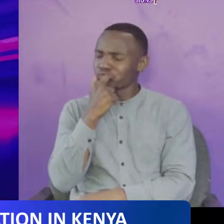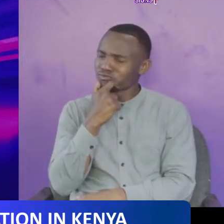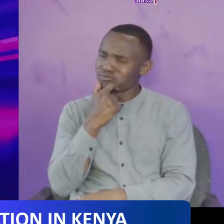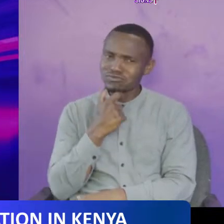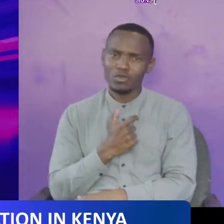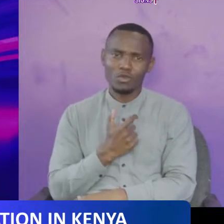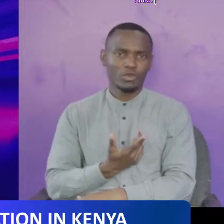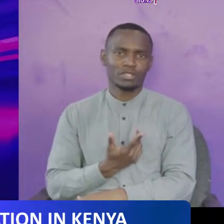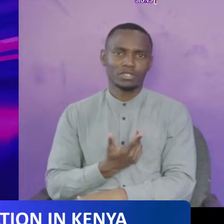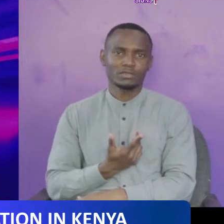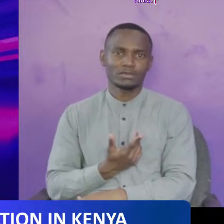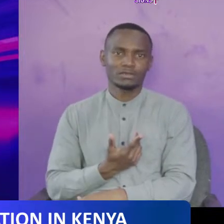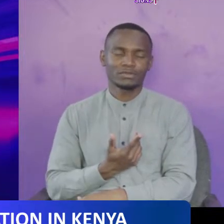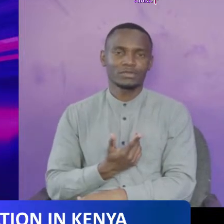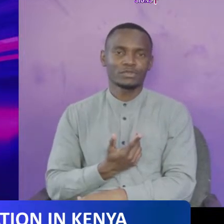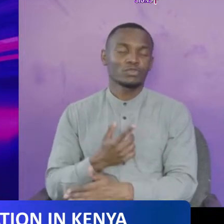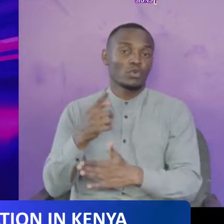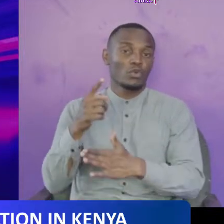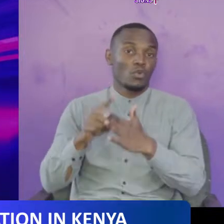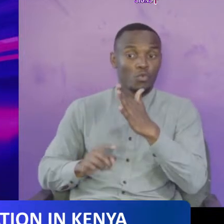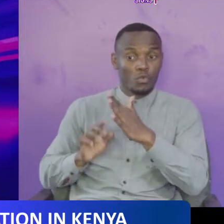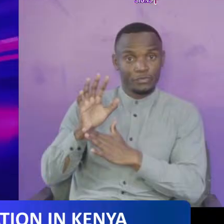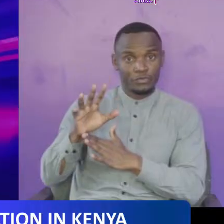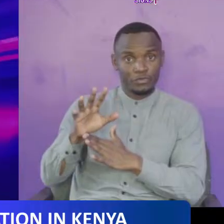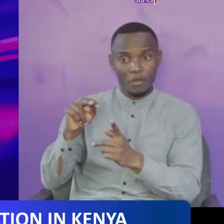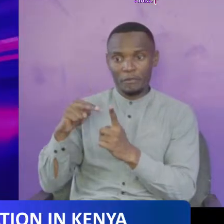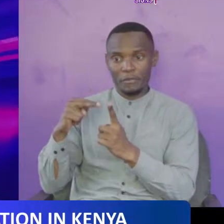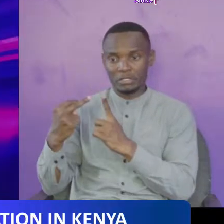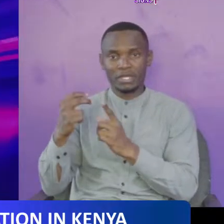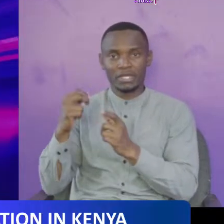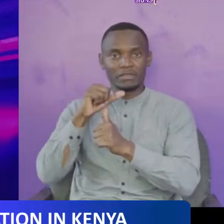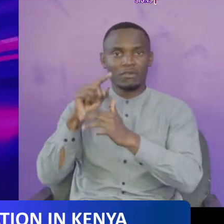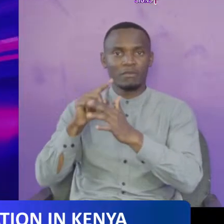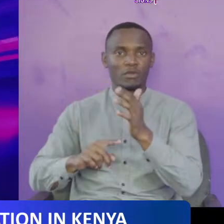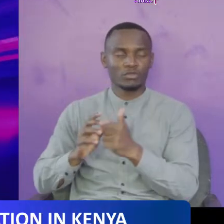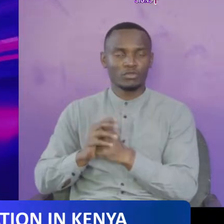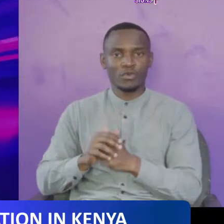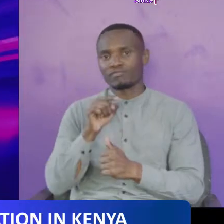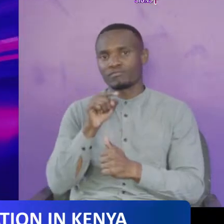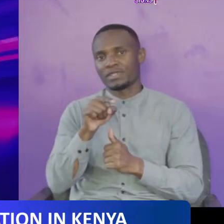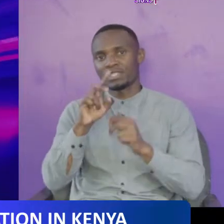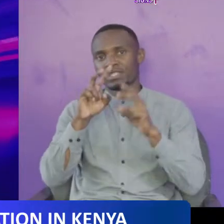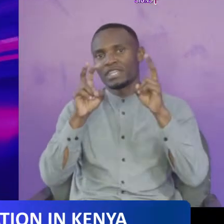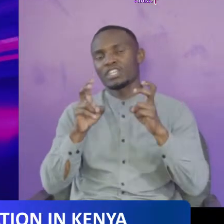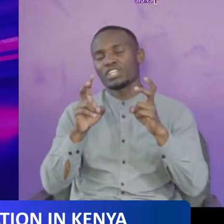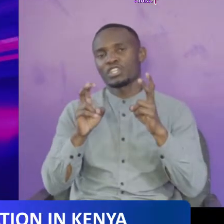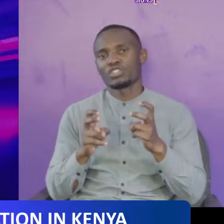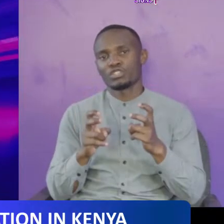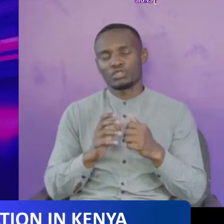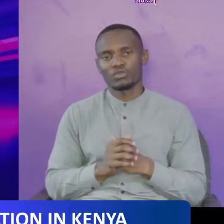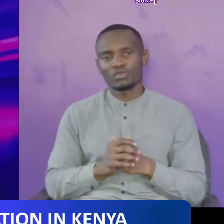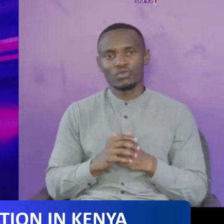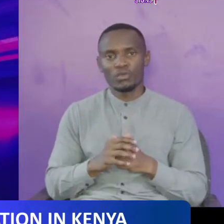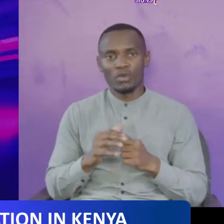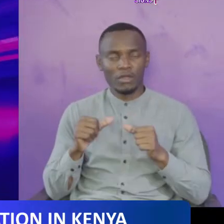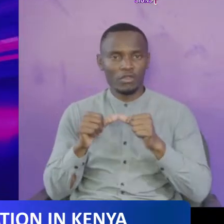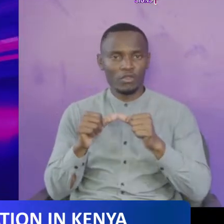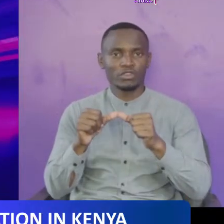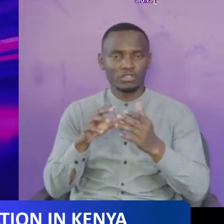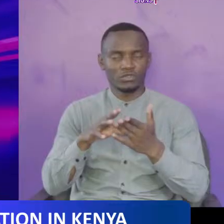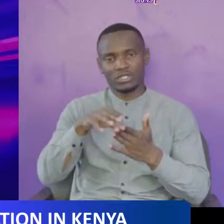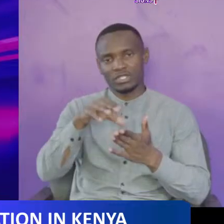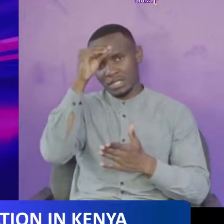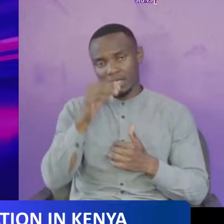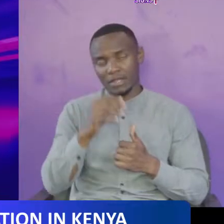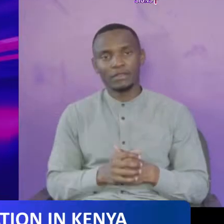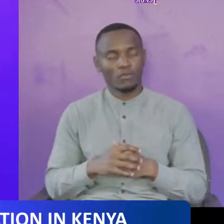So what's the position of St. Paul's University in continuous learning? Wow.